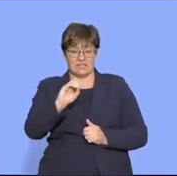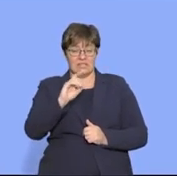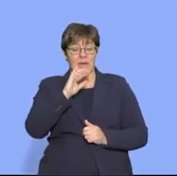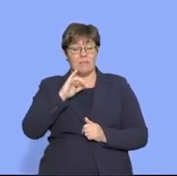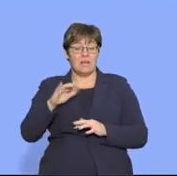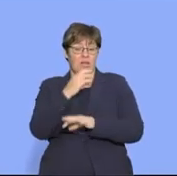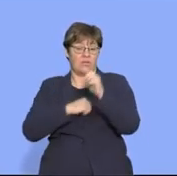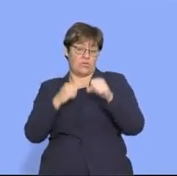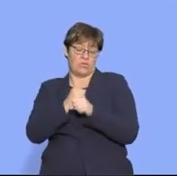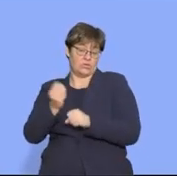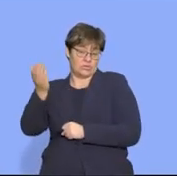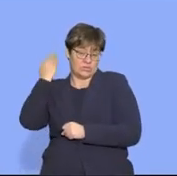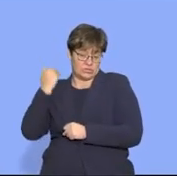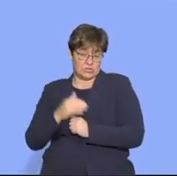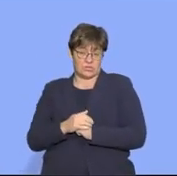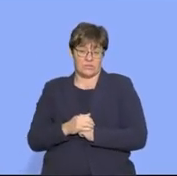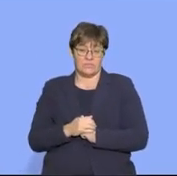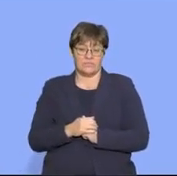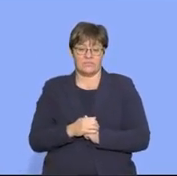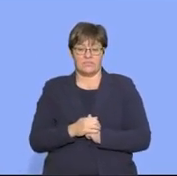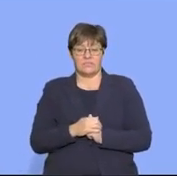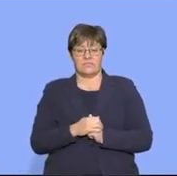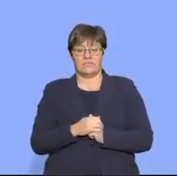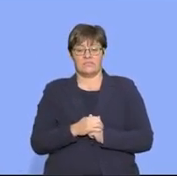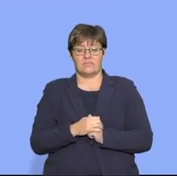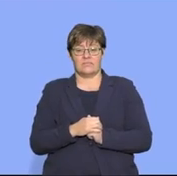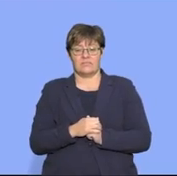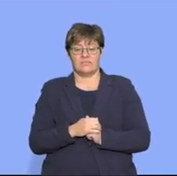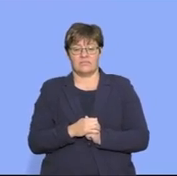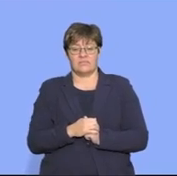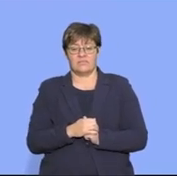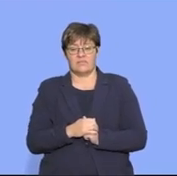550 million years ago, which is here,